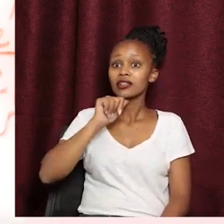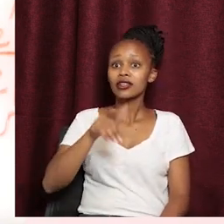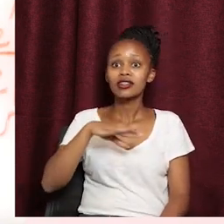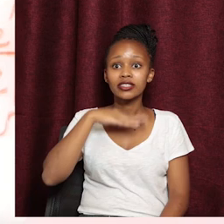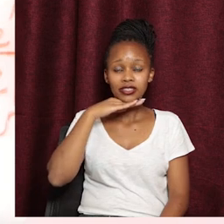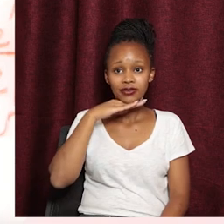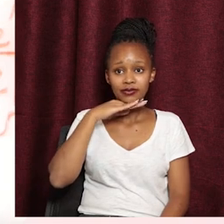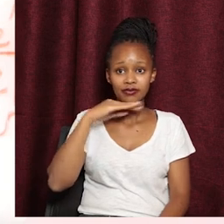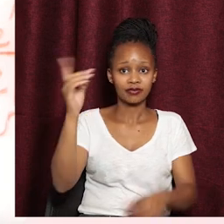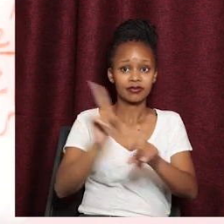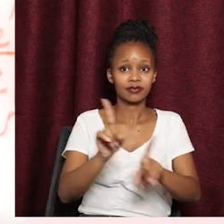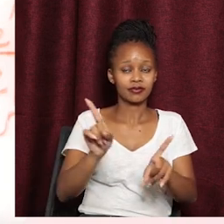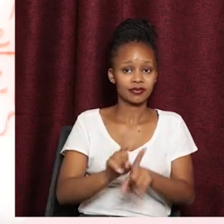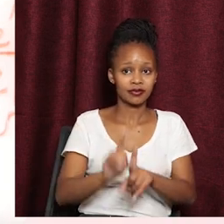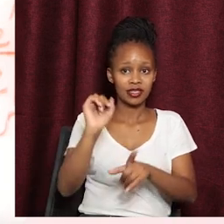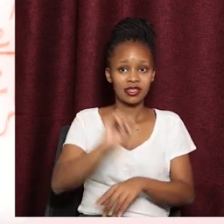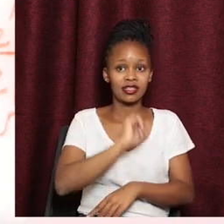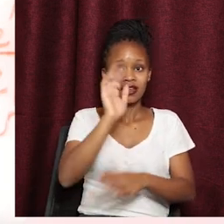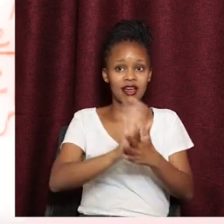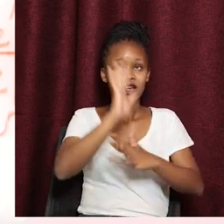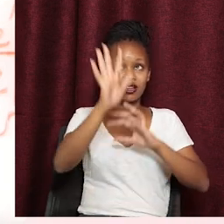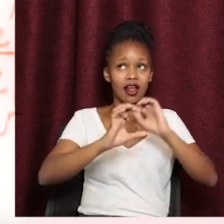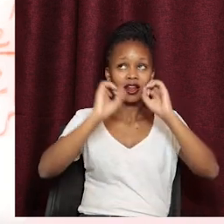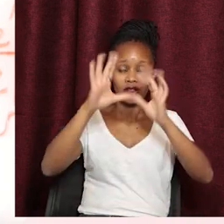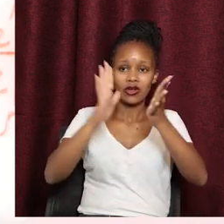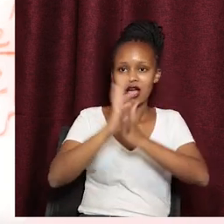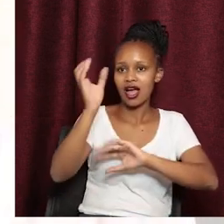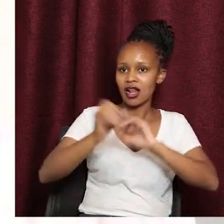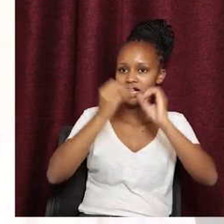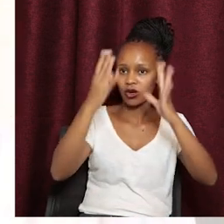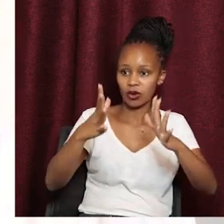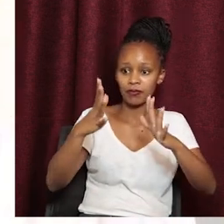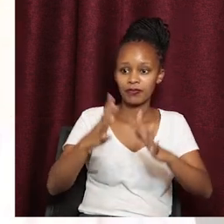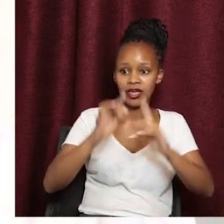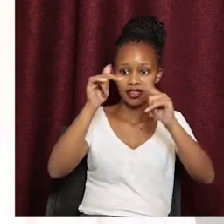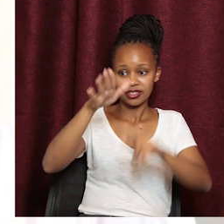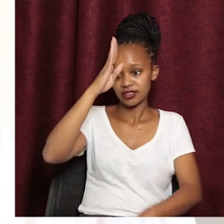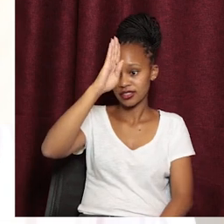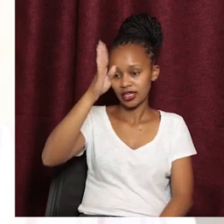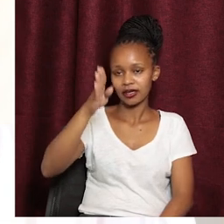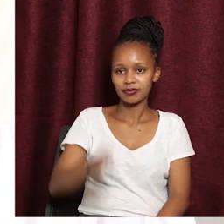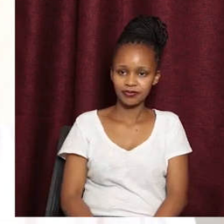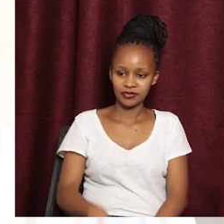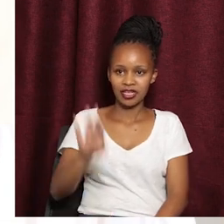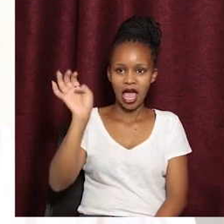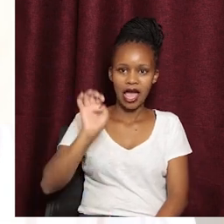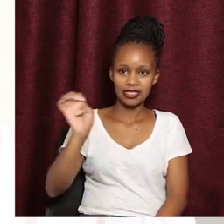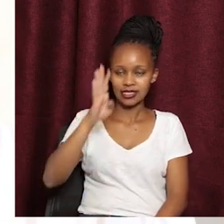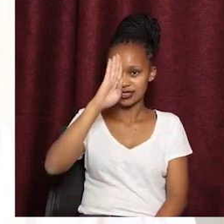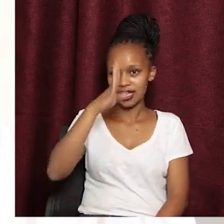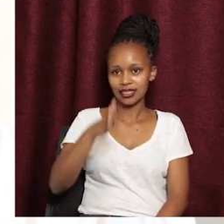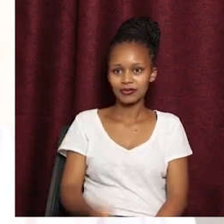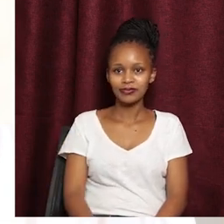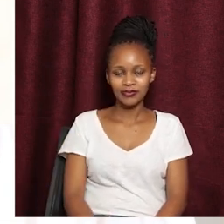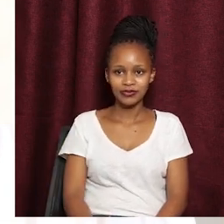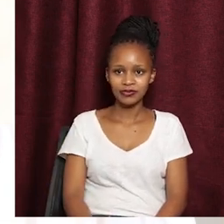risen. Alleluia, alleluia. This Sunday, Easter Sunday, the Sunday of